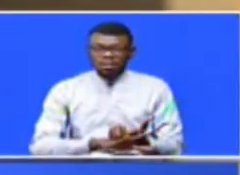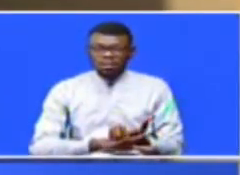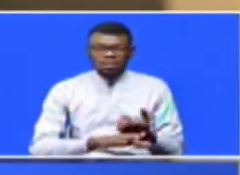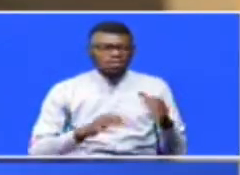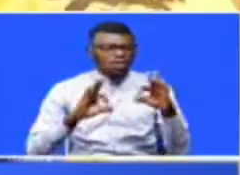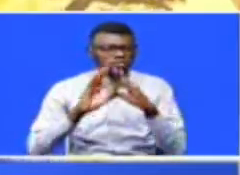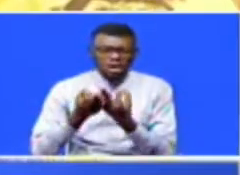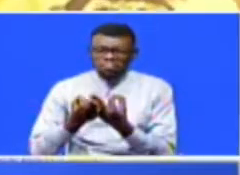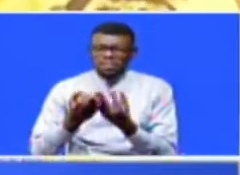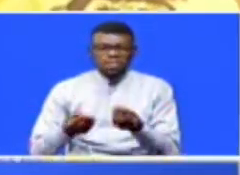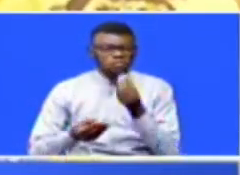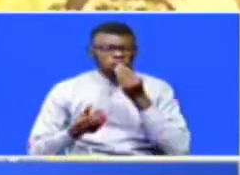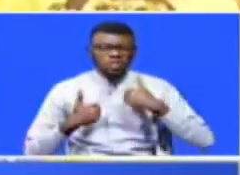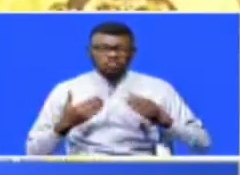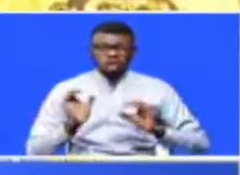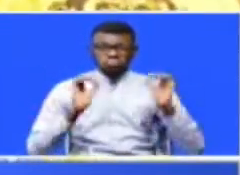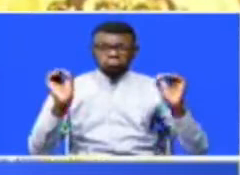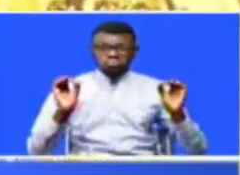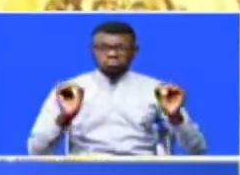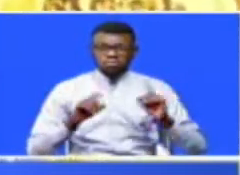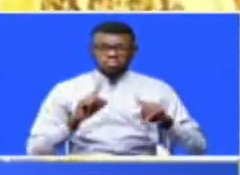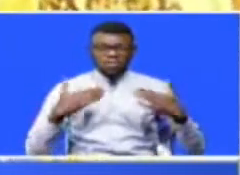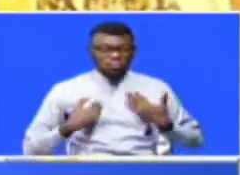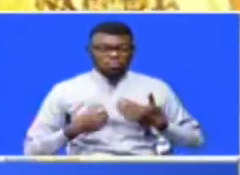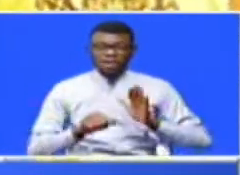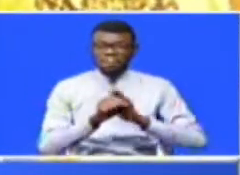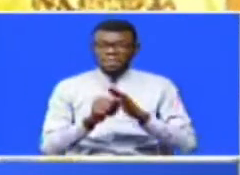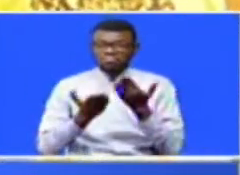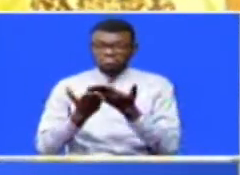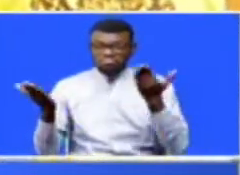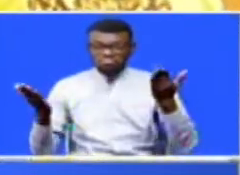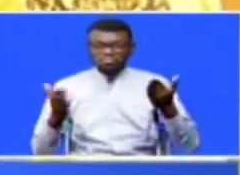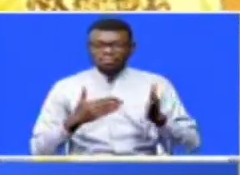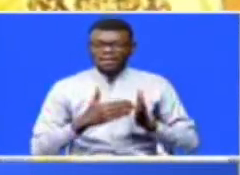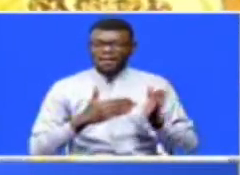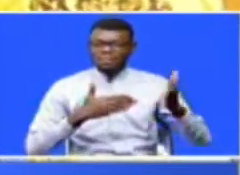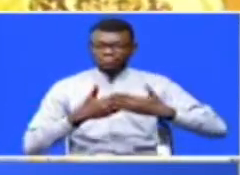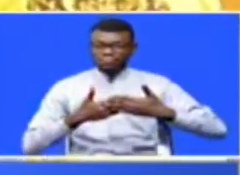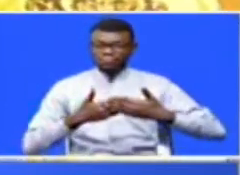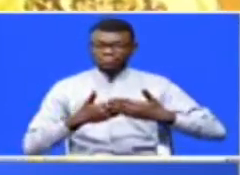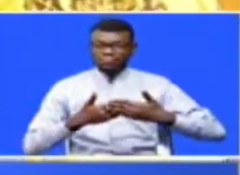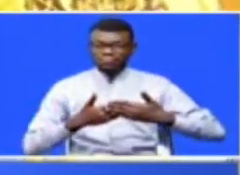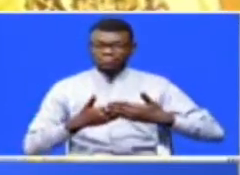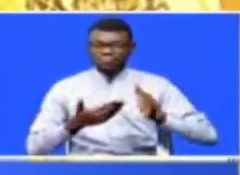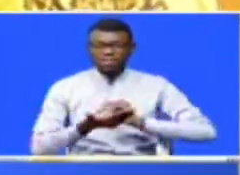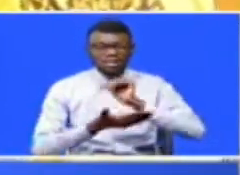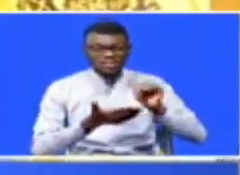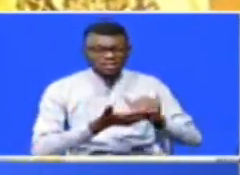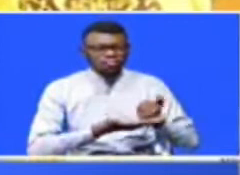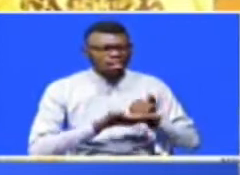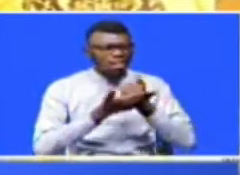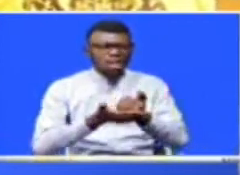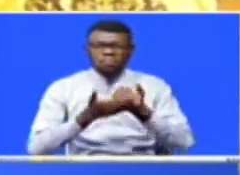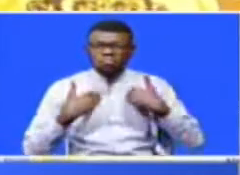yangu kitu. But just like many others here, this rehabilitation center provides refuge to many